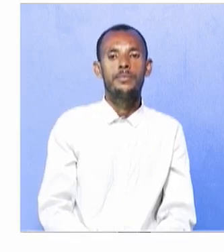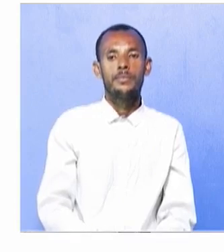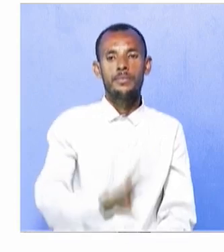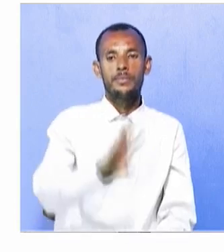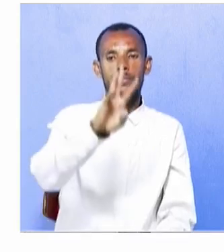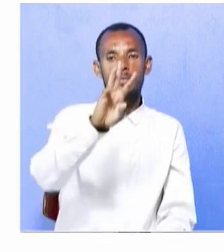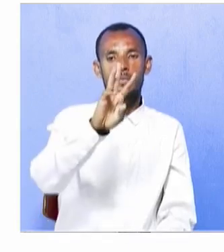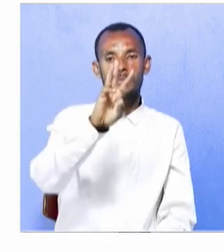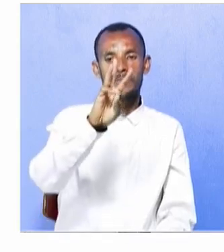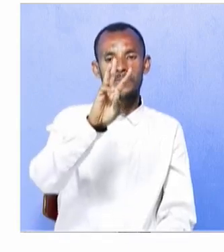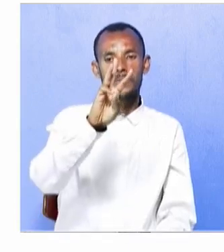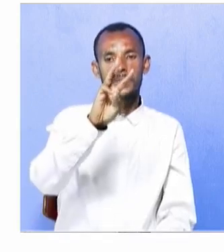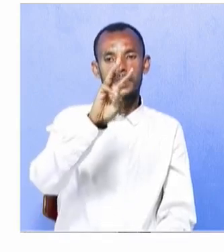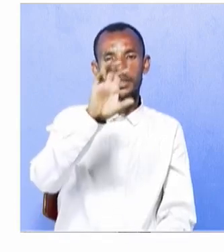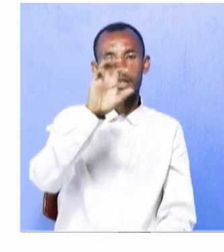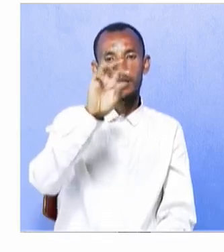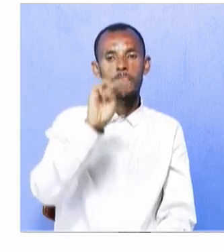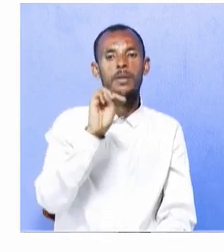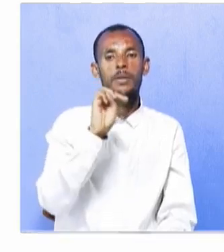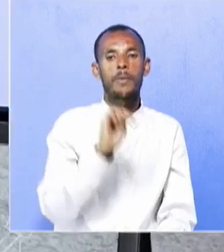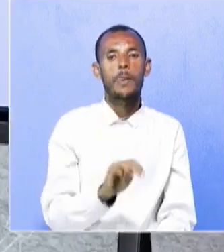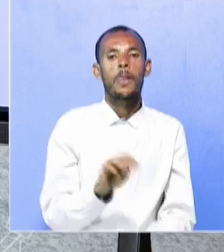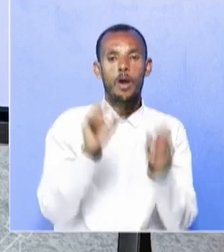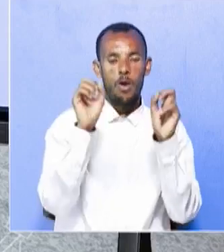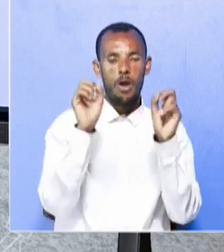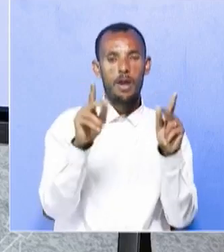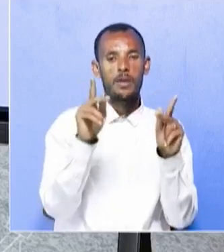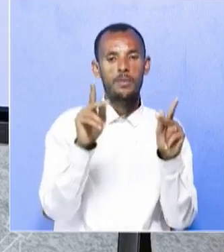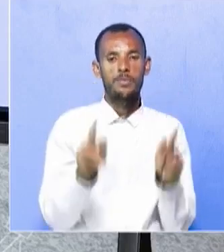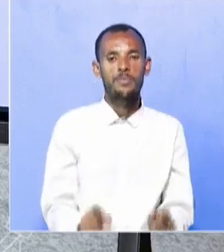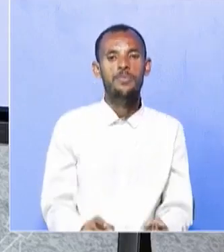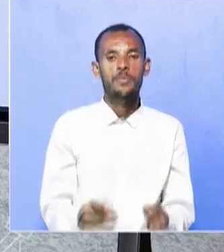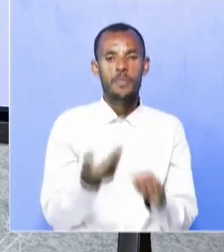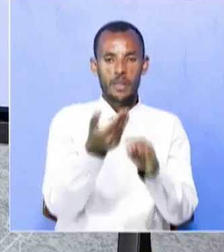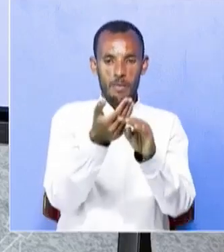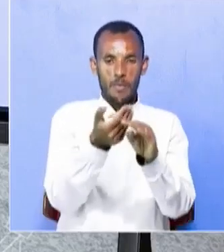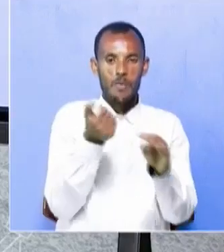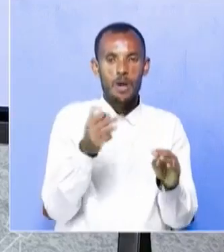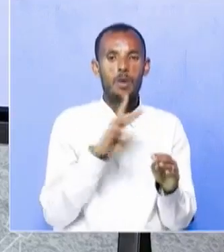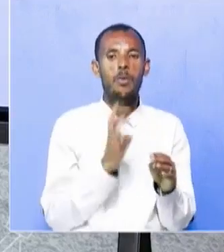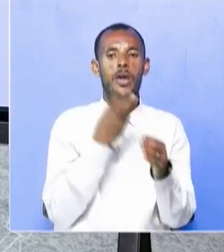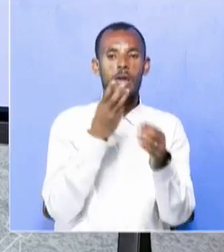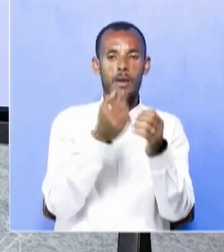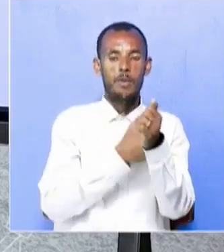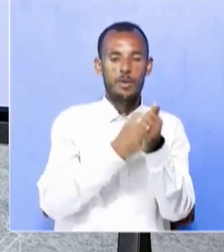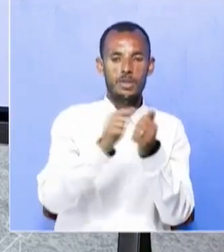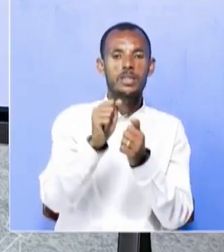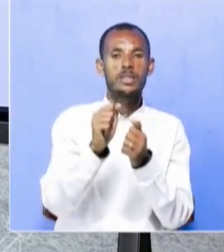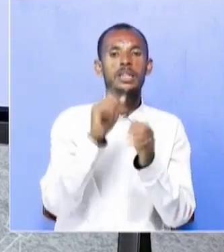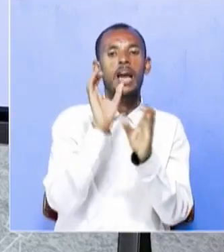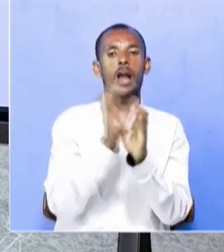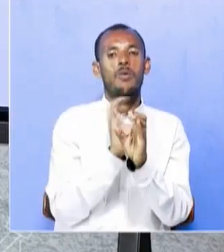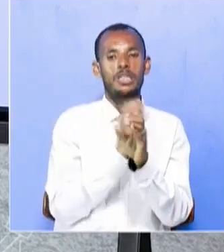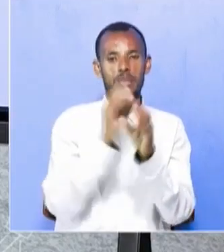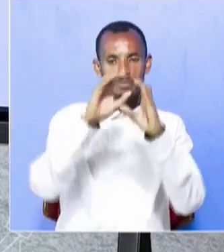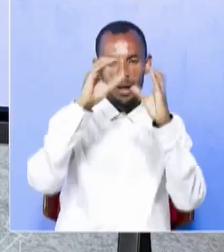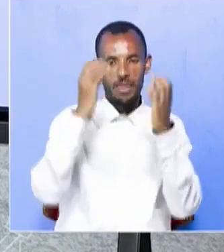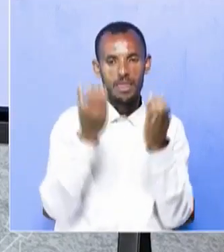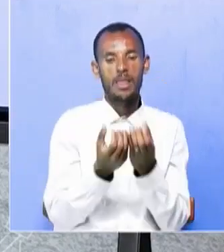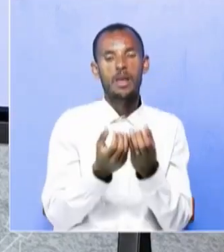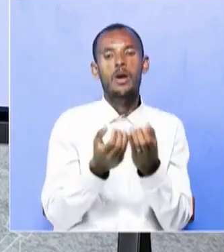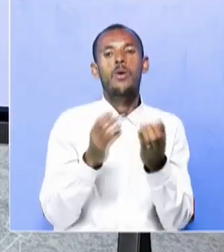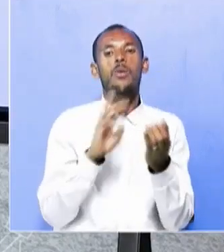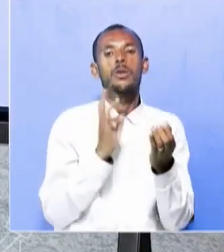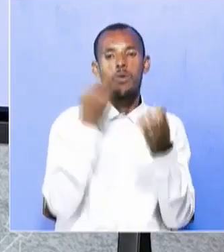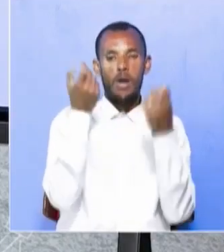6 centimeter. Okay. Before we proceed to the calculation part, we need